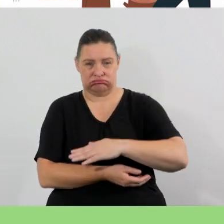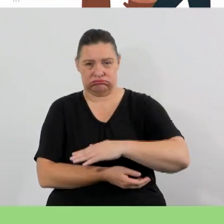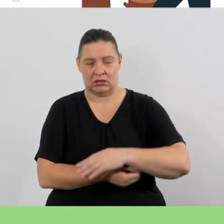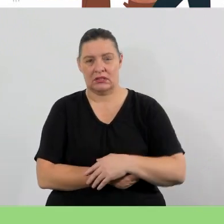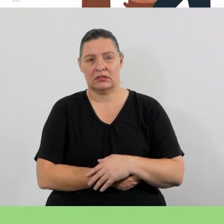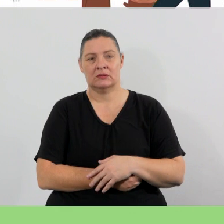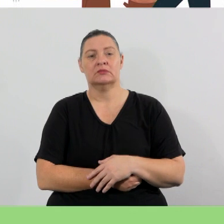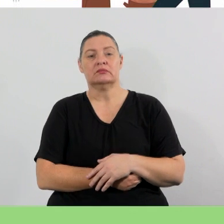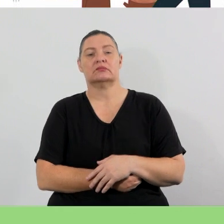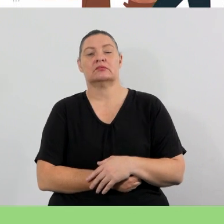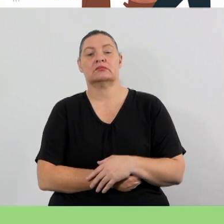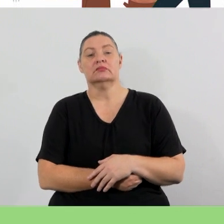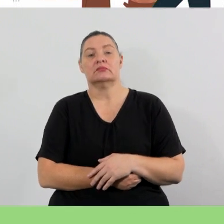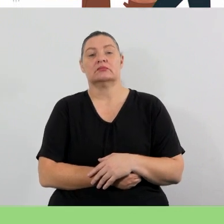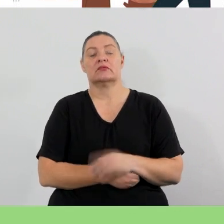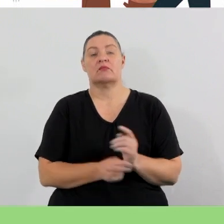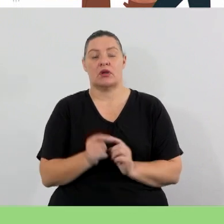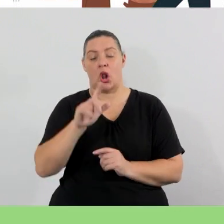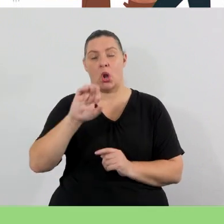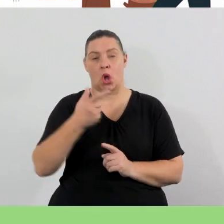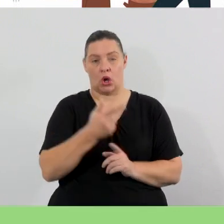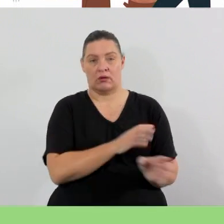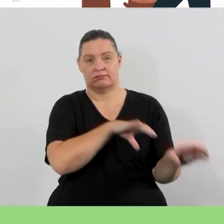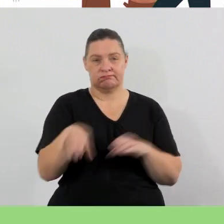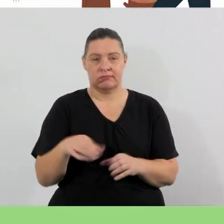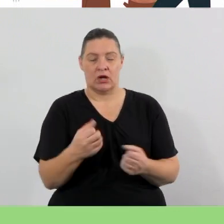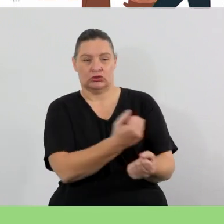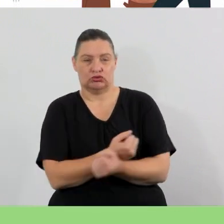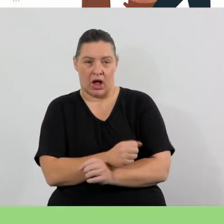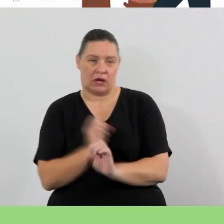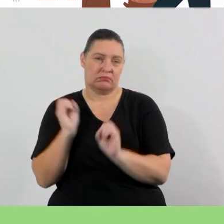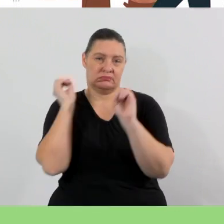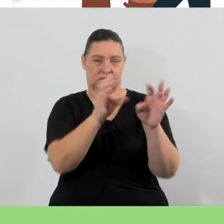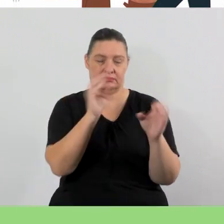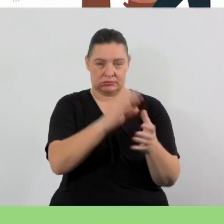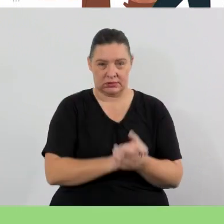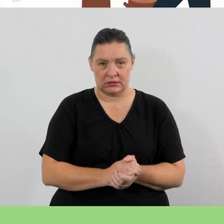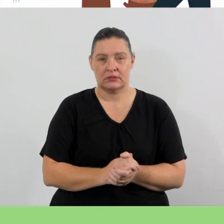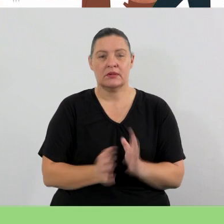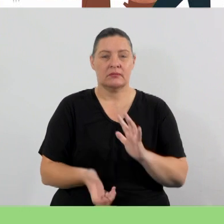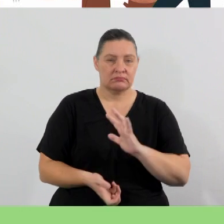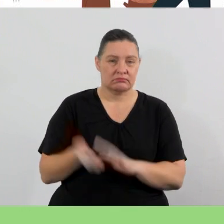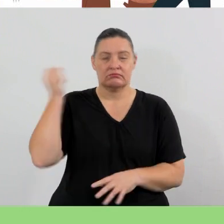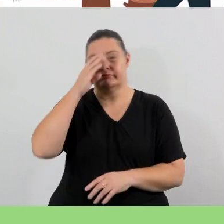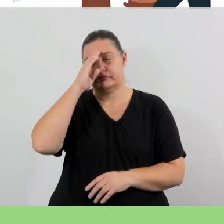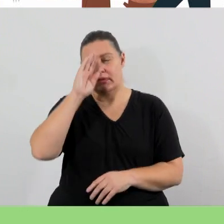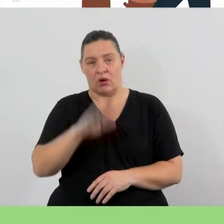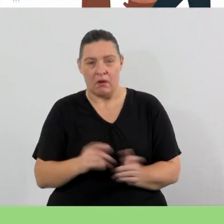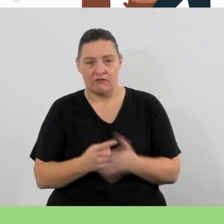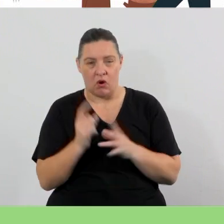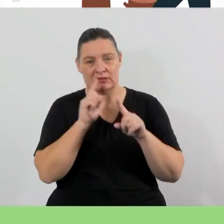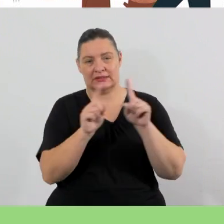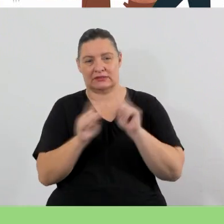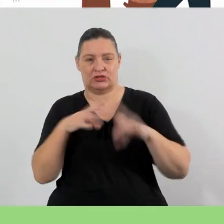and the trees or the logs are being loaded onto the truck. So this destroys habitats